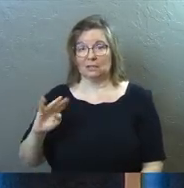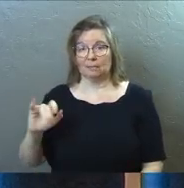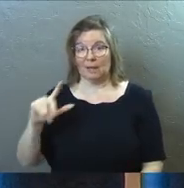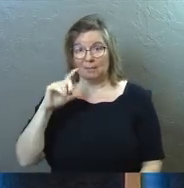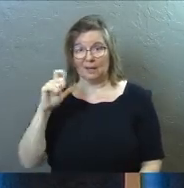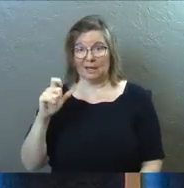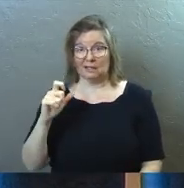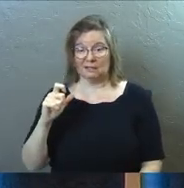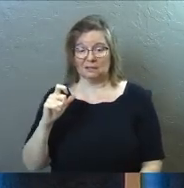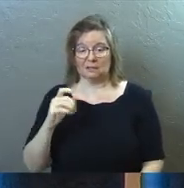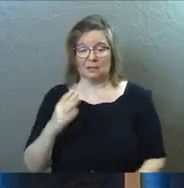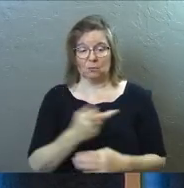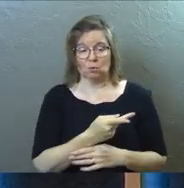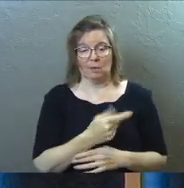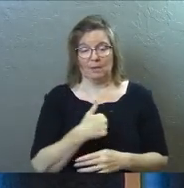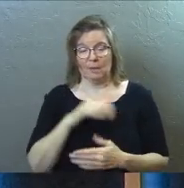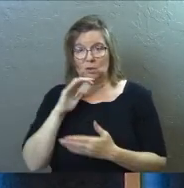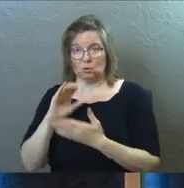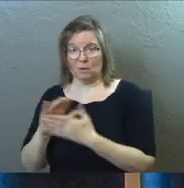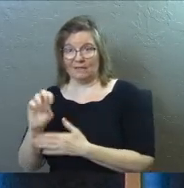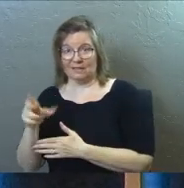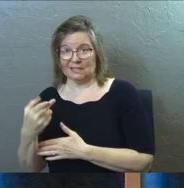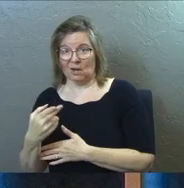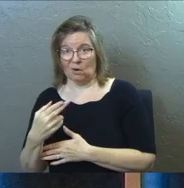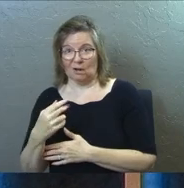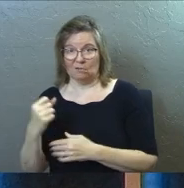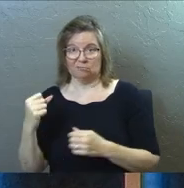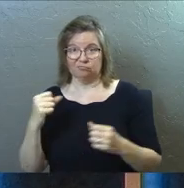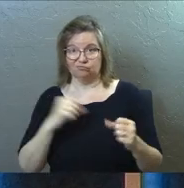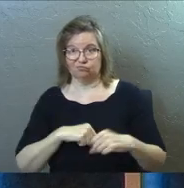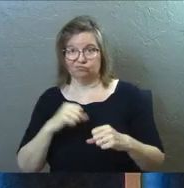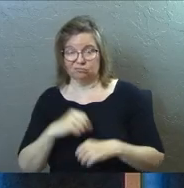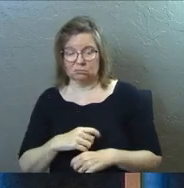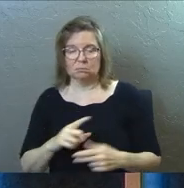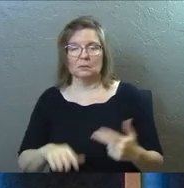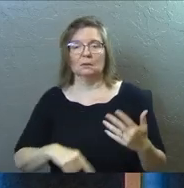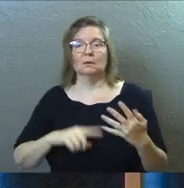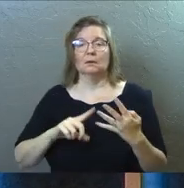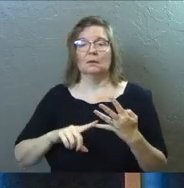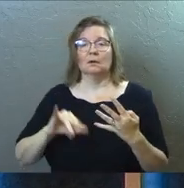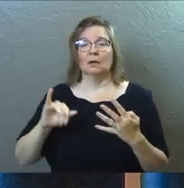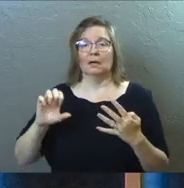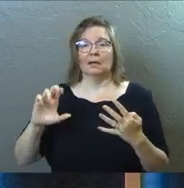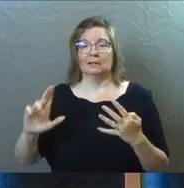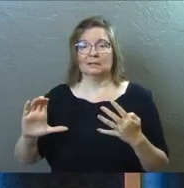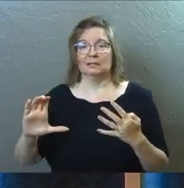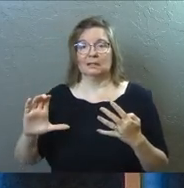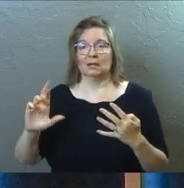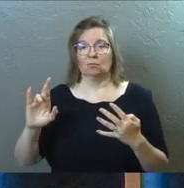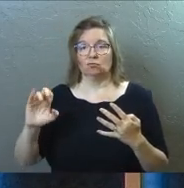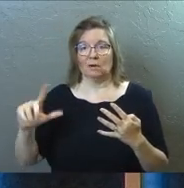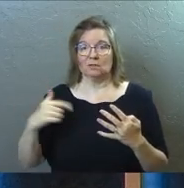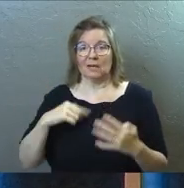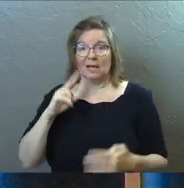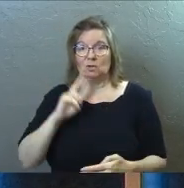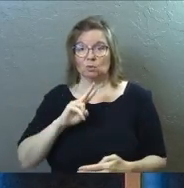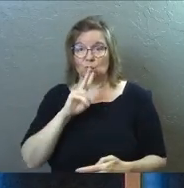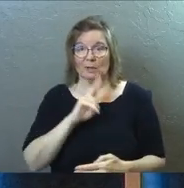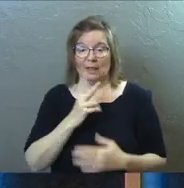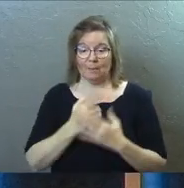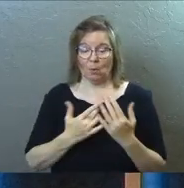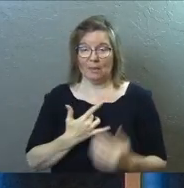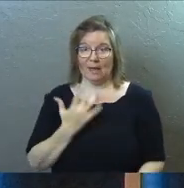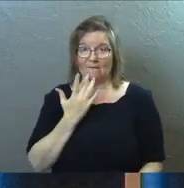because of a rivalry between them and his wife Sarah. Isaac and Rachel had twins, and they both had